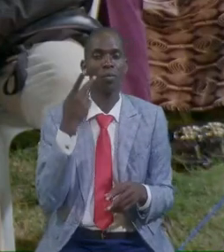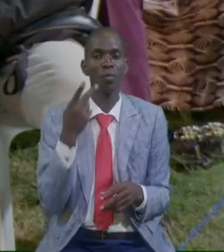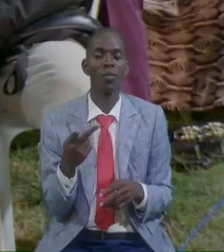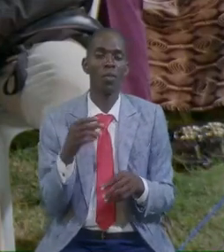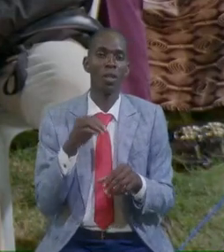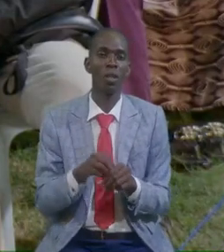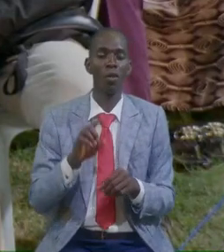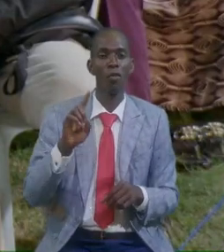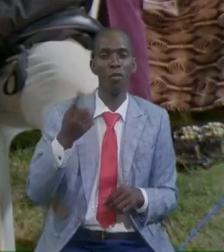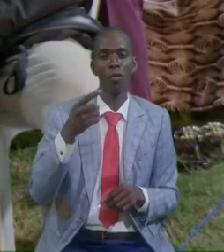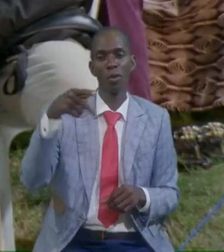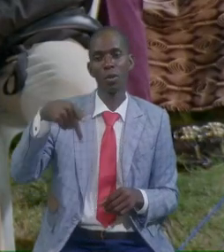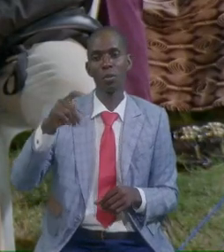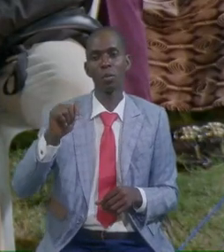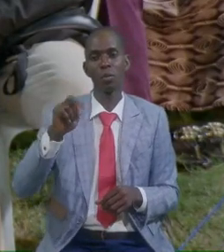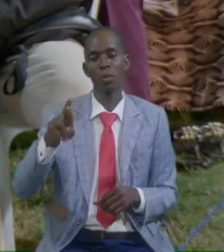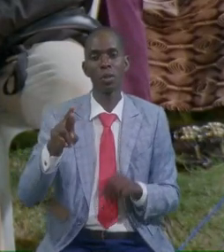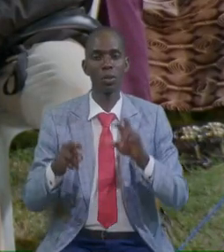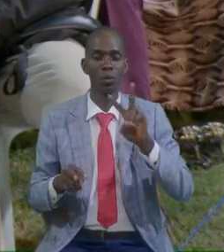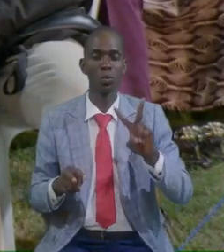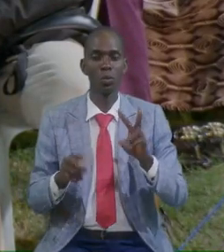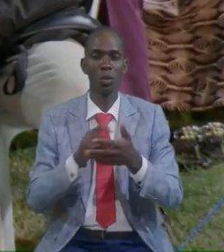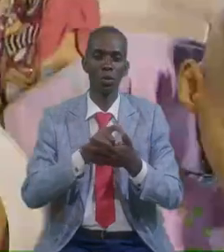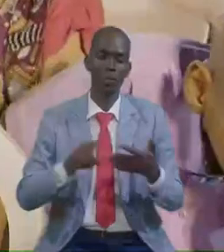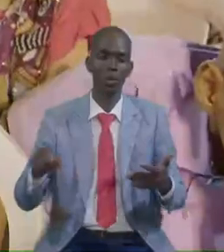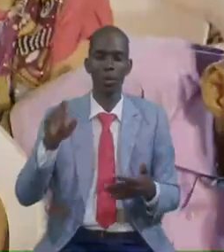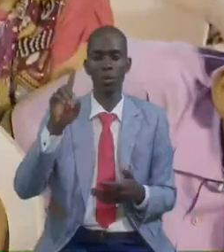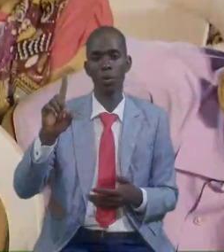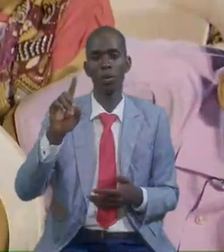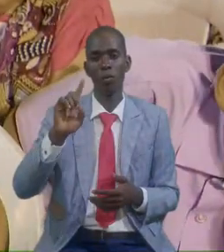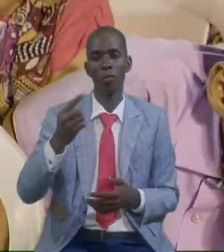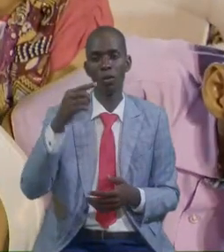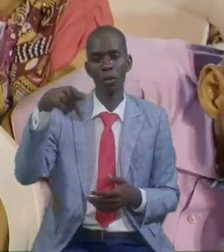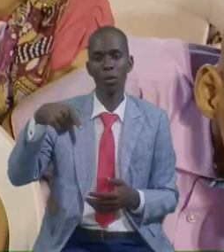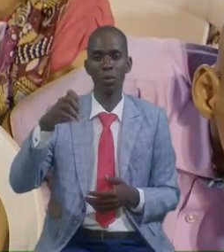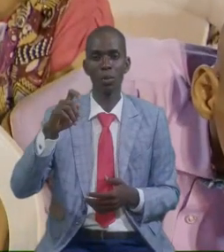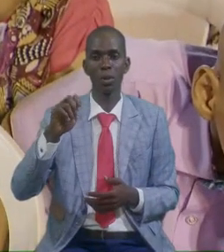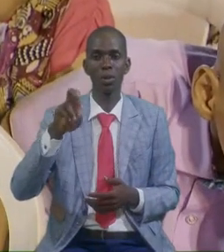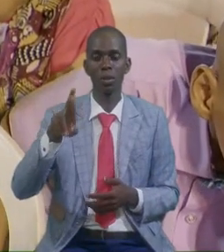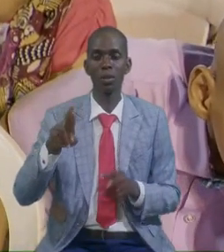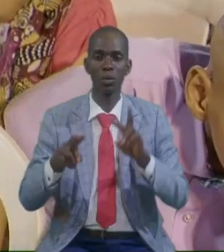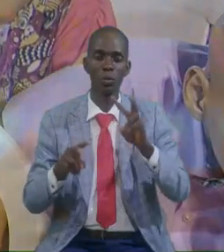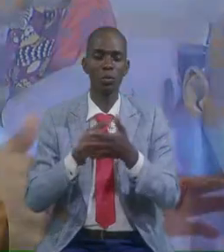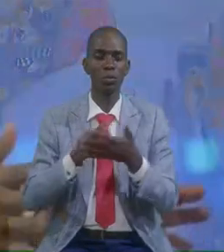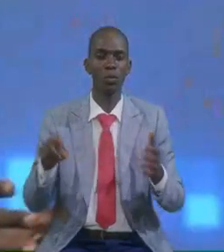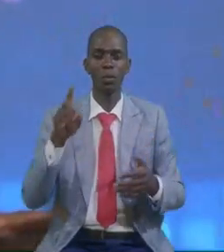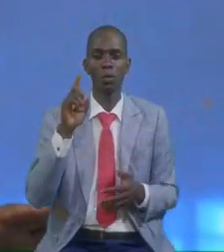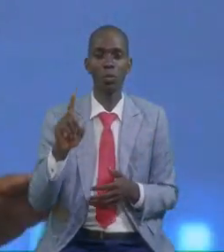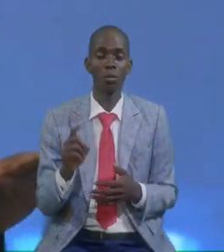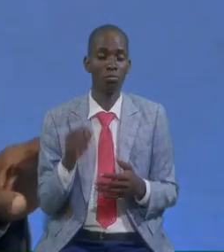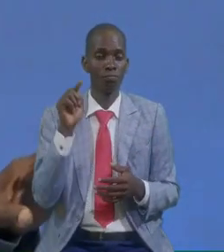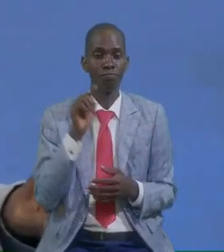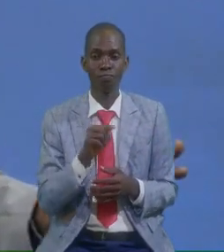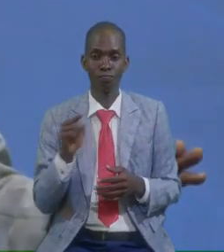1 Peter chapter 2, and I'm reading from verse 1. It says, wherefore, laying